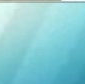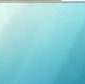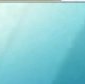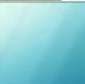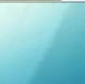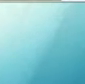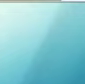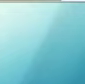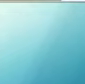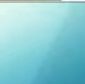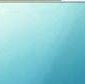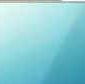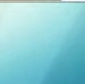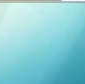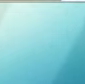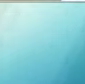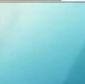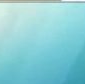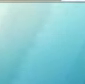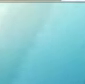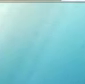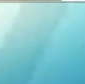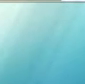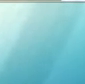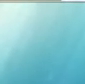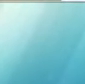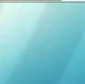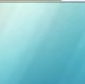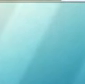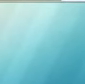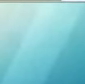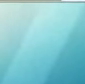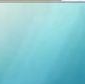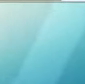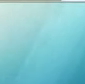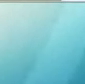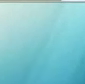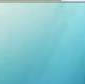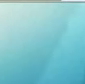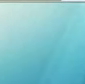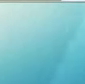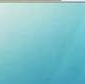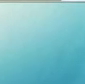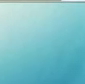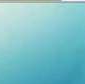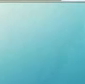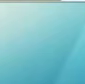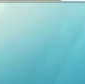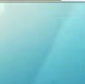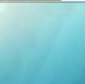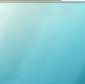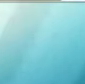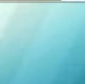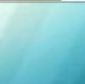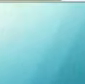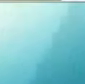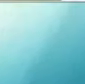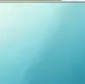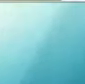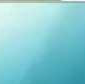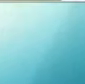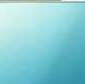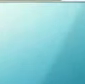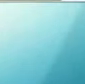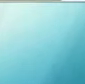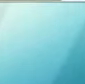include instant noodles, which for Thai people, it's a very popular, convenient meal. And here's another